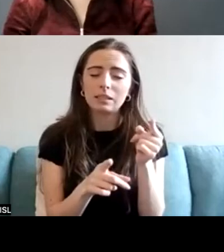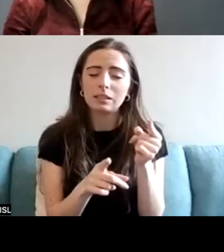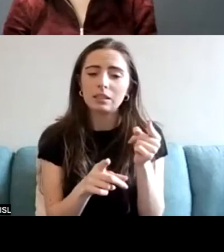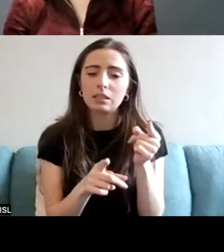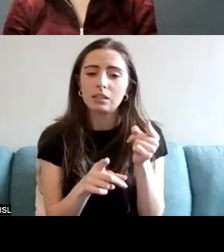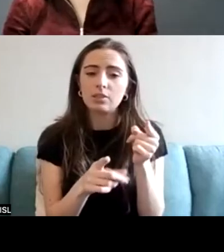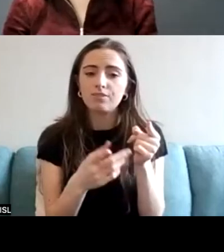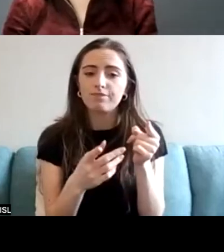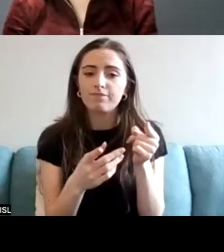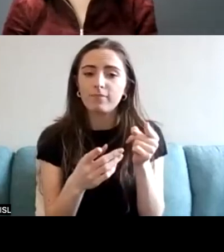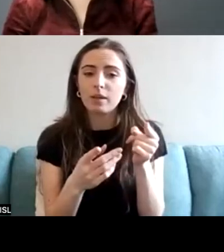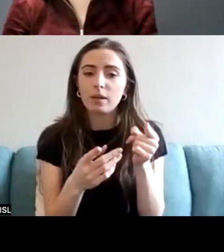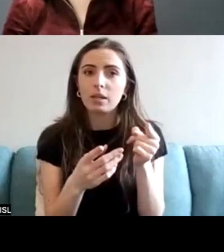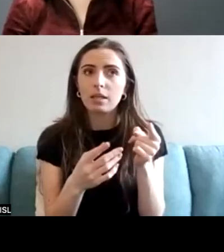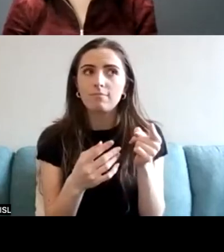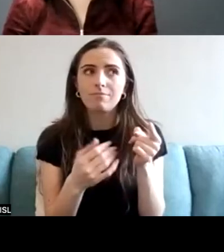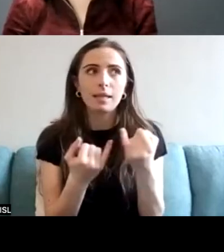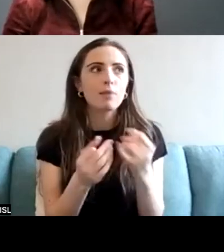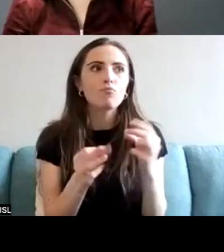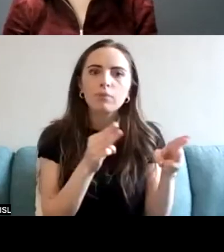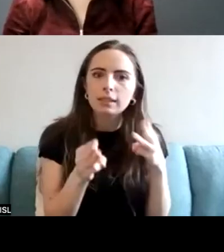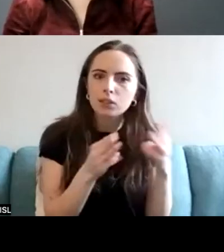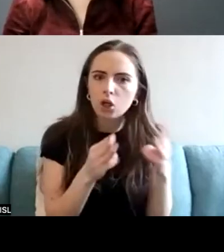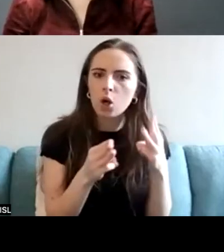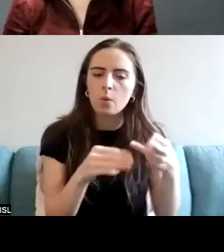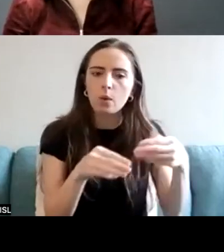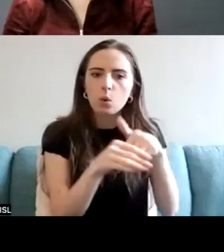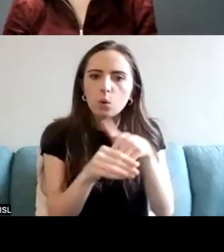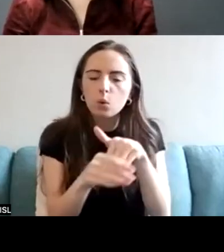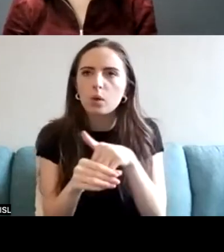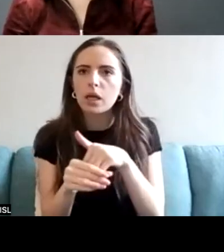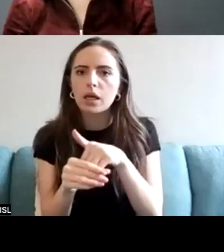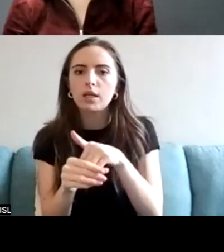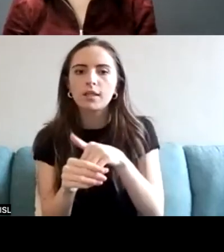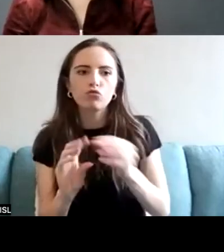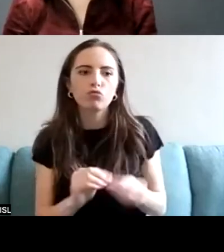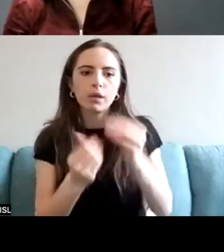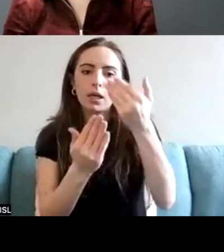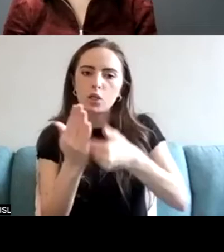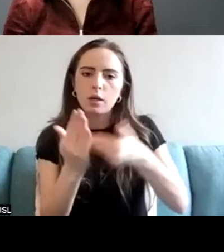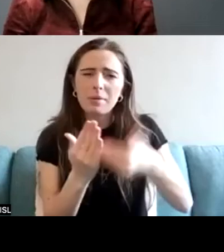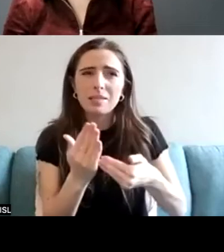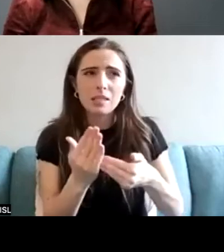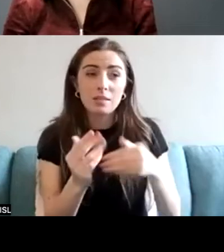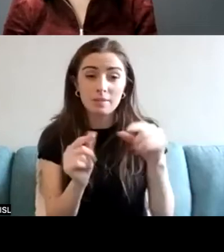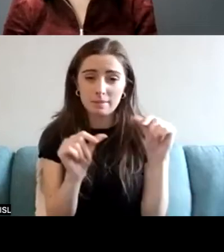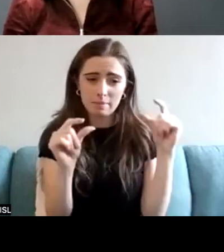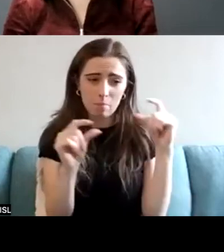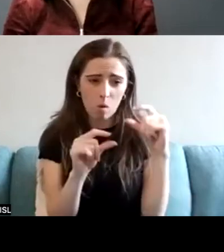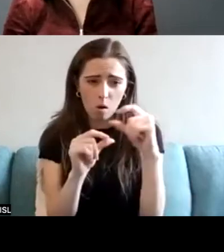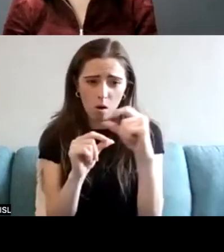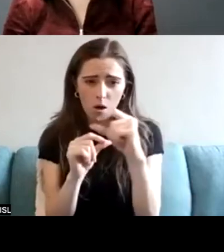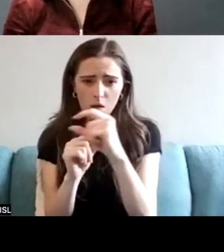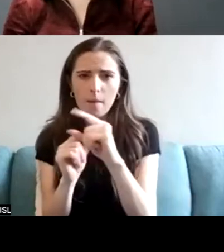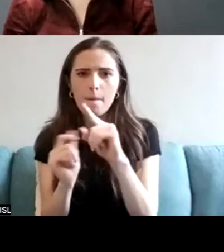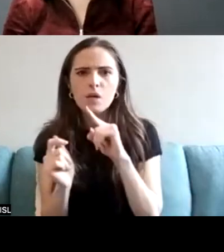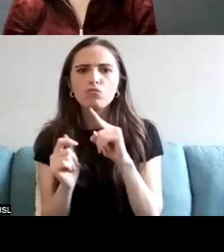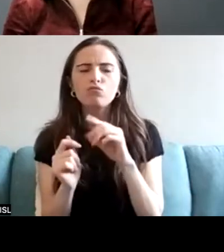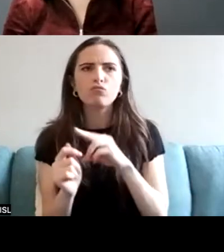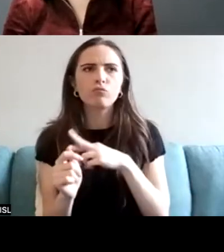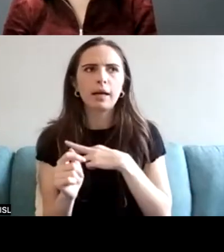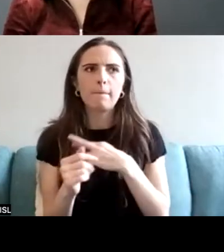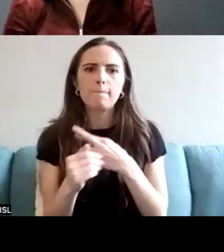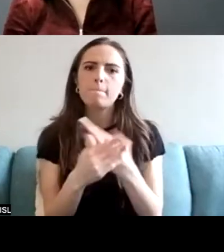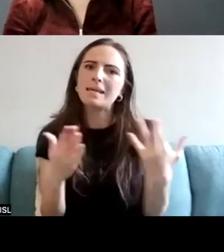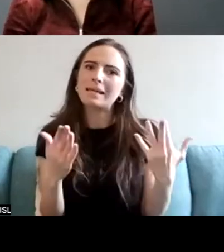including the tagging and the reading order when you're creating that documents, there are only small steps to be included, and can have such a huge impact